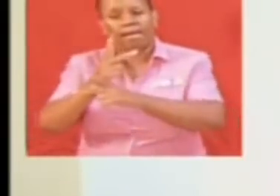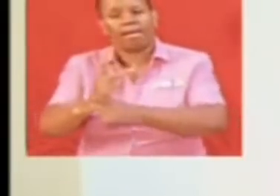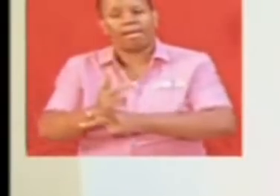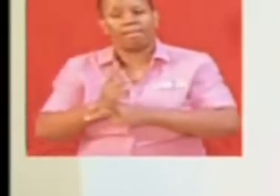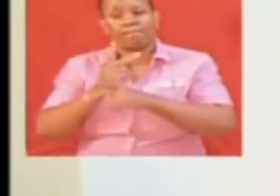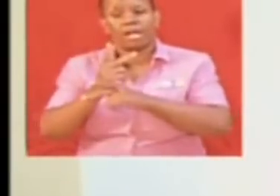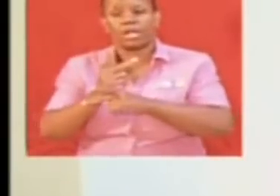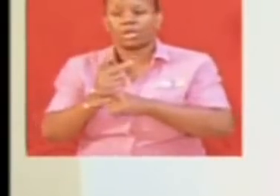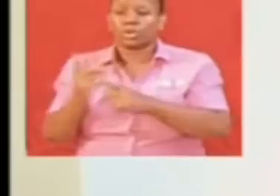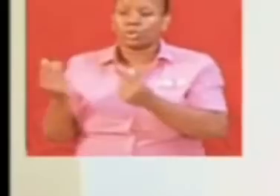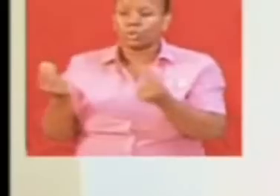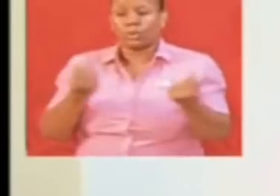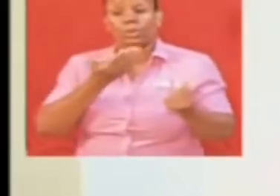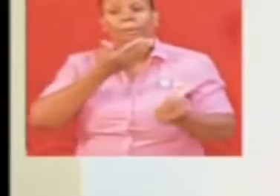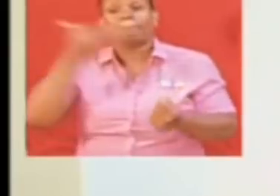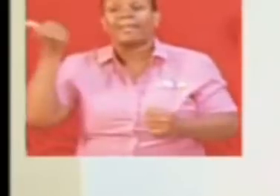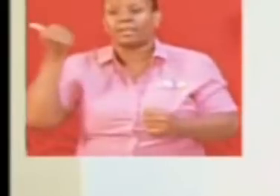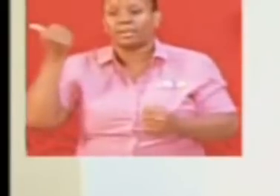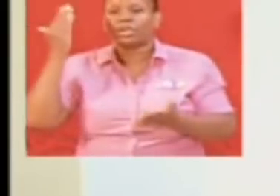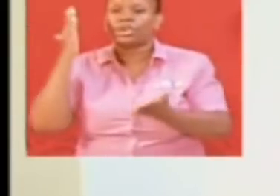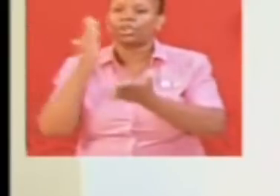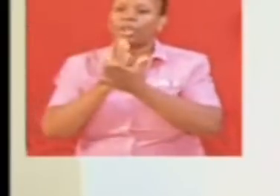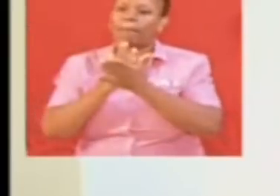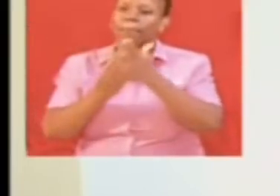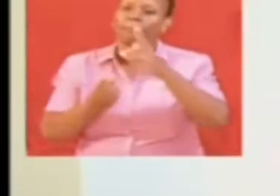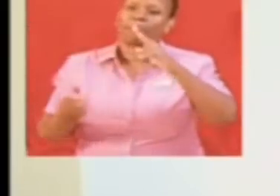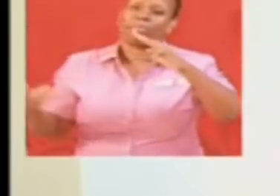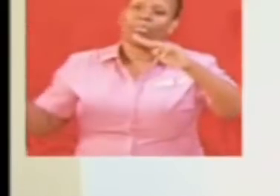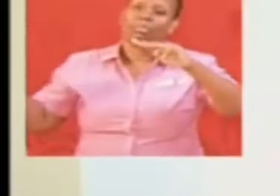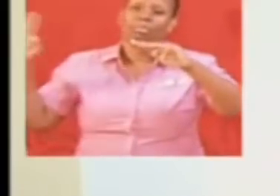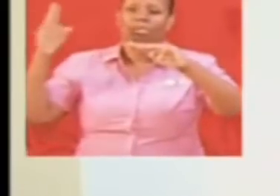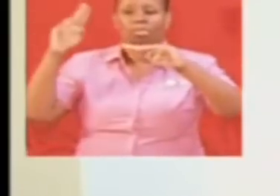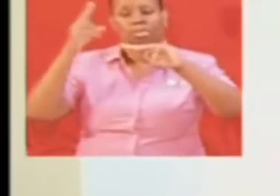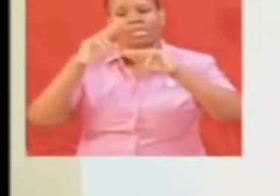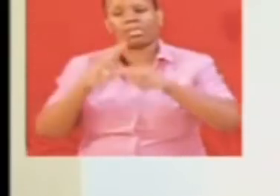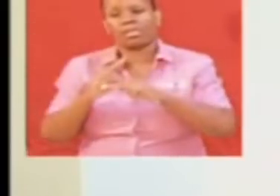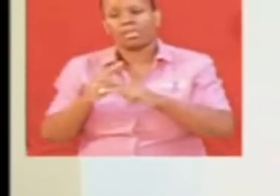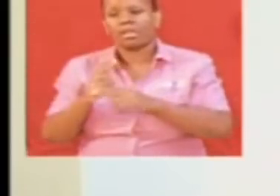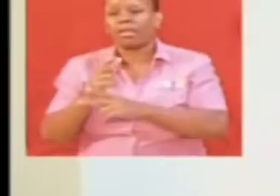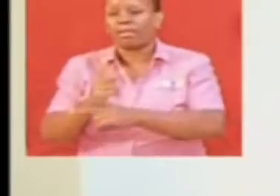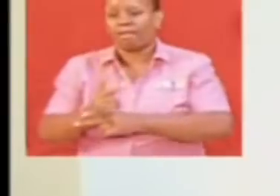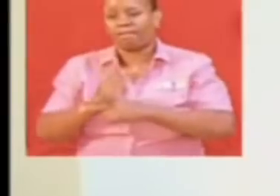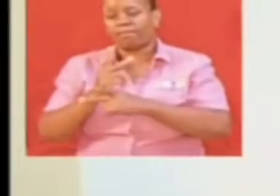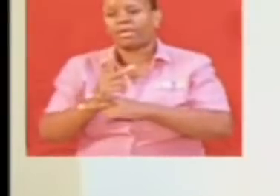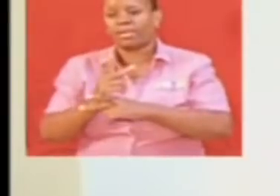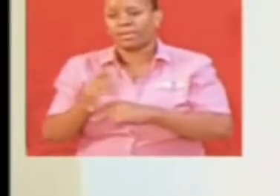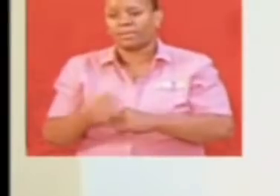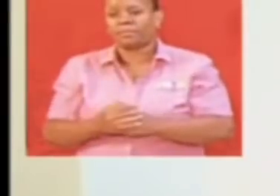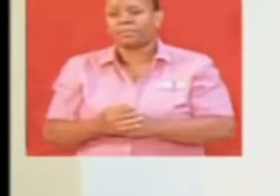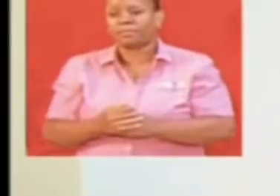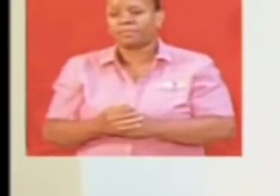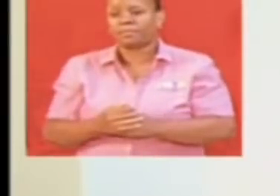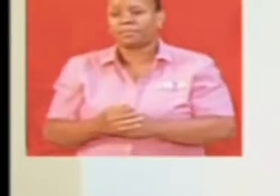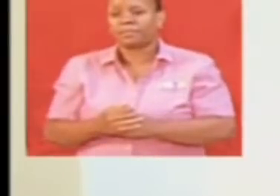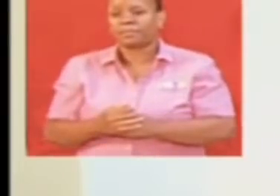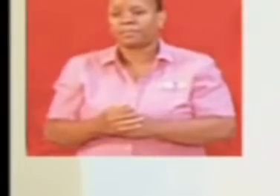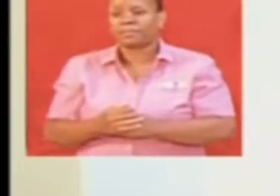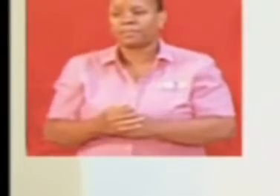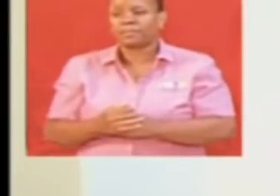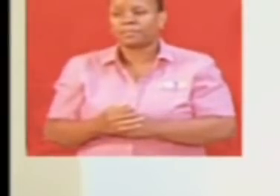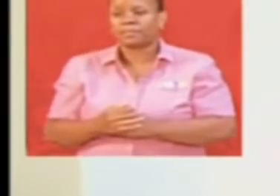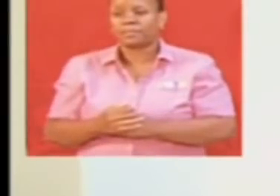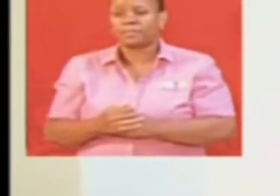virus. The effects are usually not helpful and they are hurting us in a variety of ways, but let us treat that